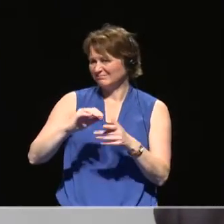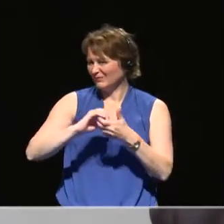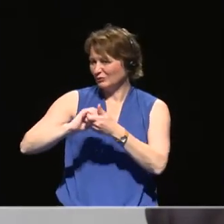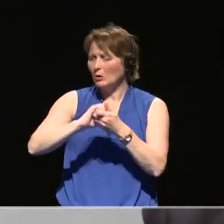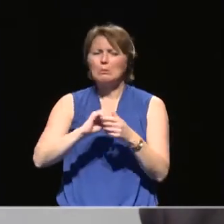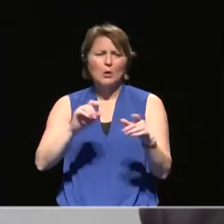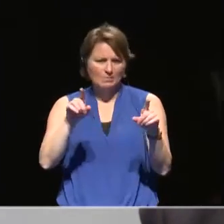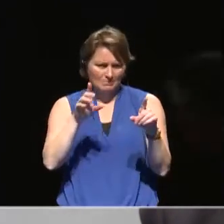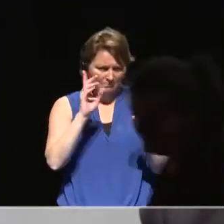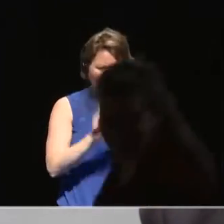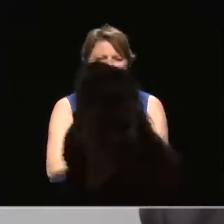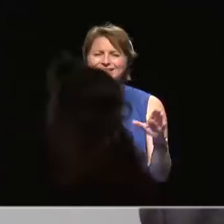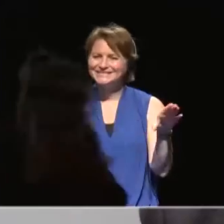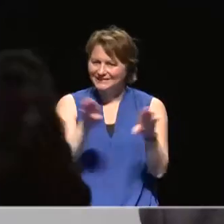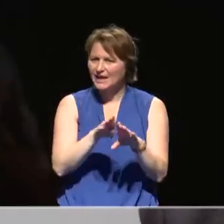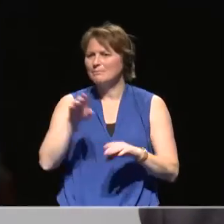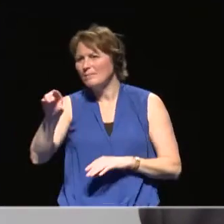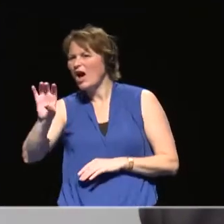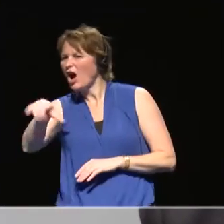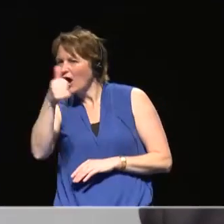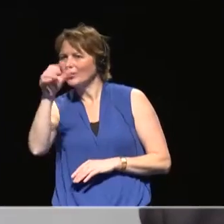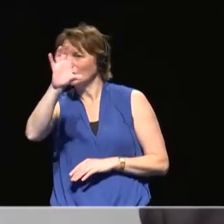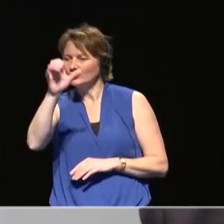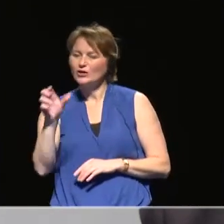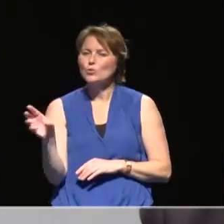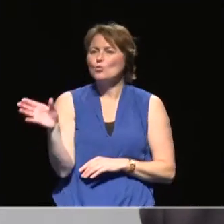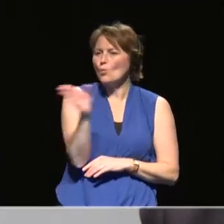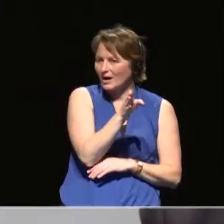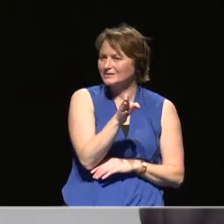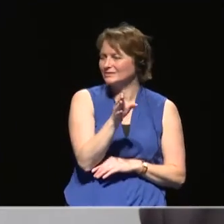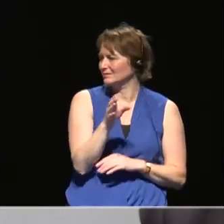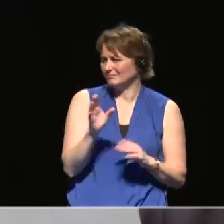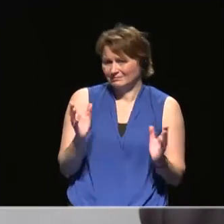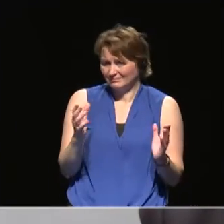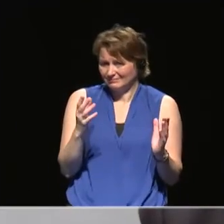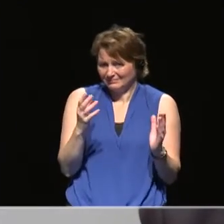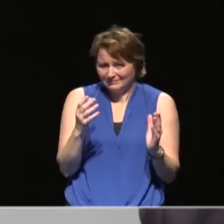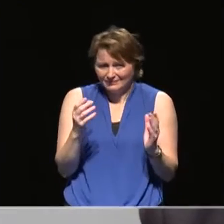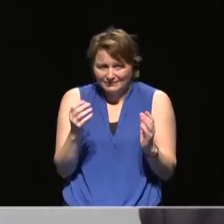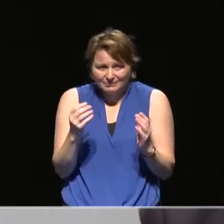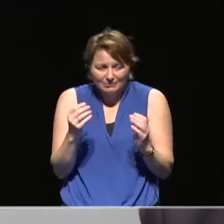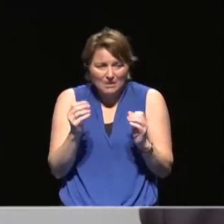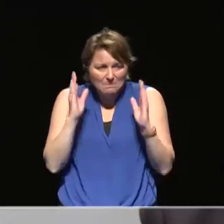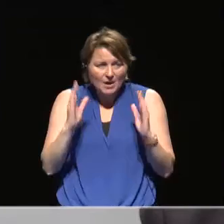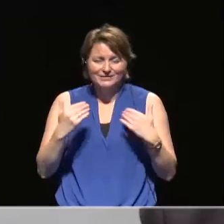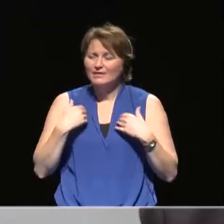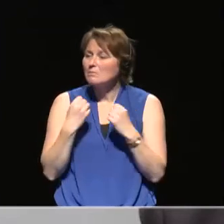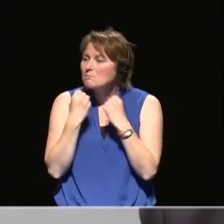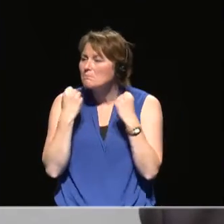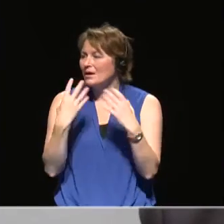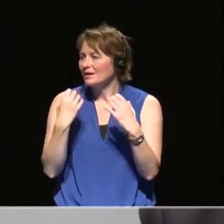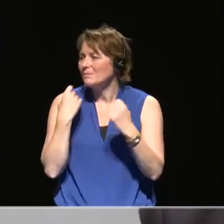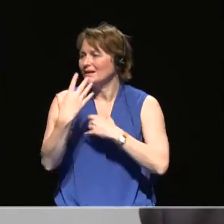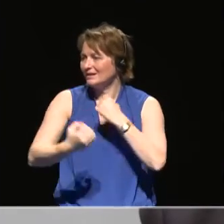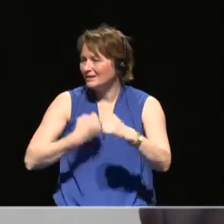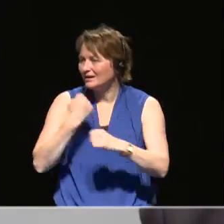infrastructure, organizational structure that is similar to what's in the West. But obviously, it takes many years to form big organizations, and I